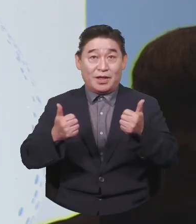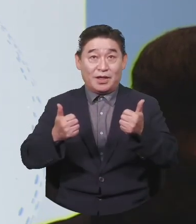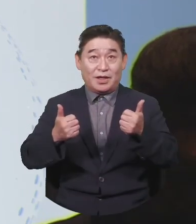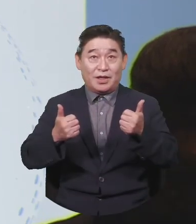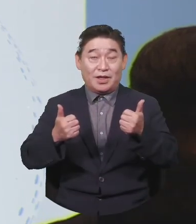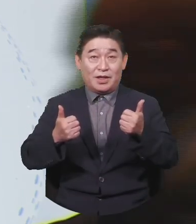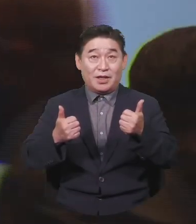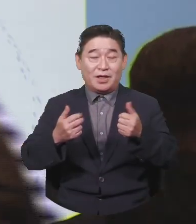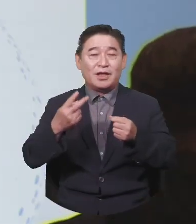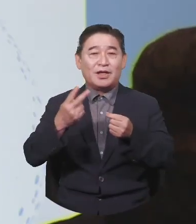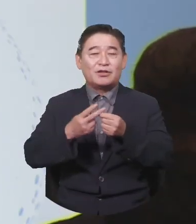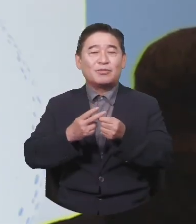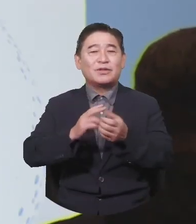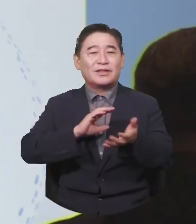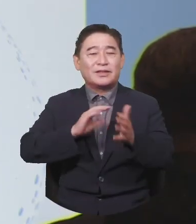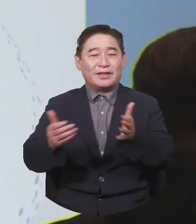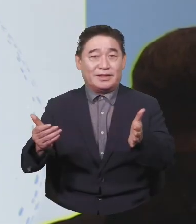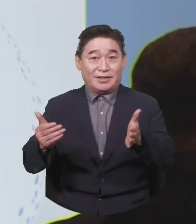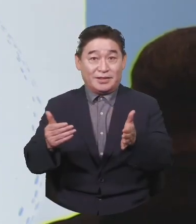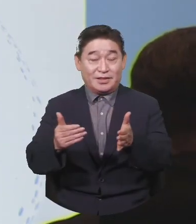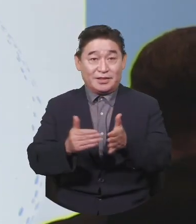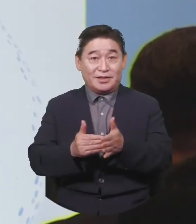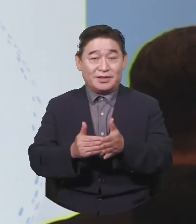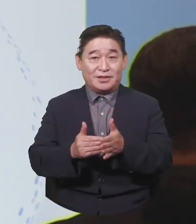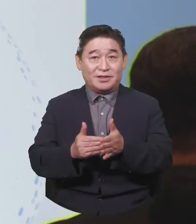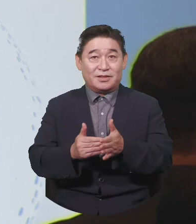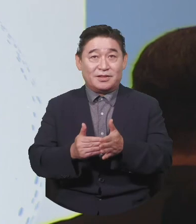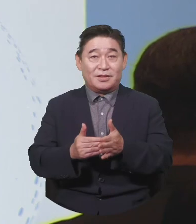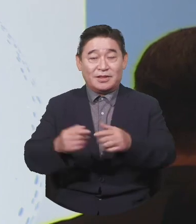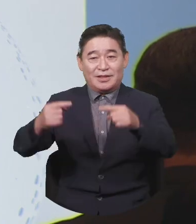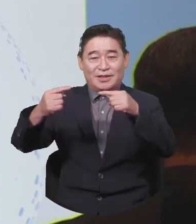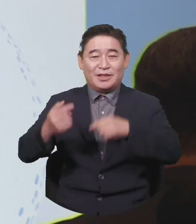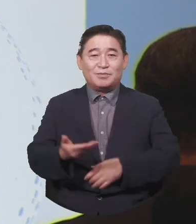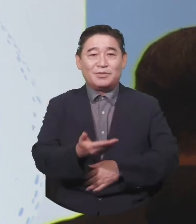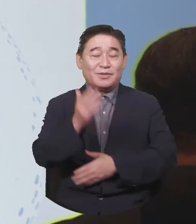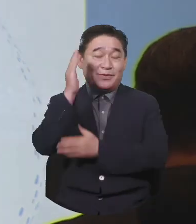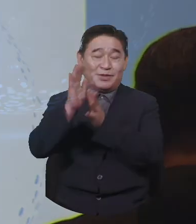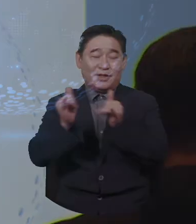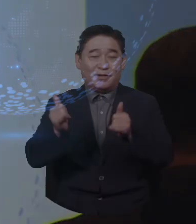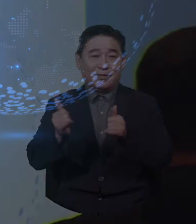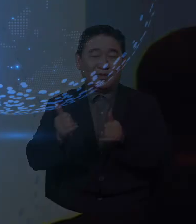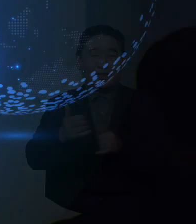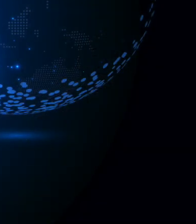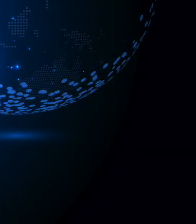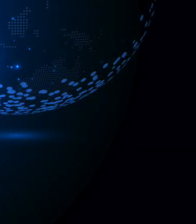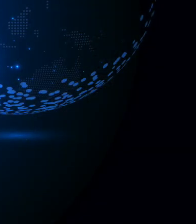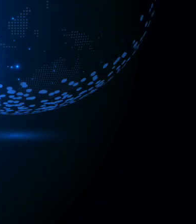deepest appreciation to our eloquent speakers and moderators once again. Thank you very much.